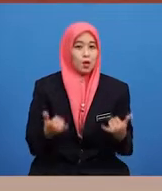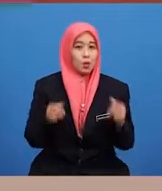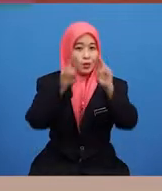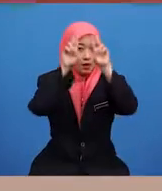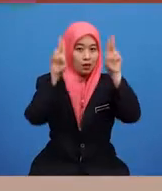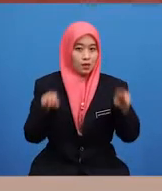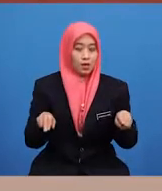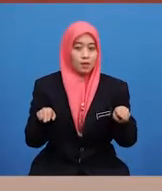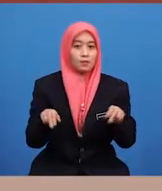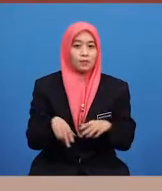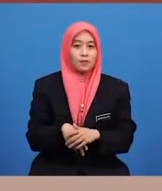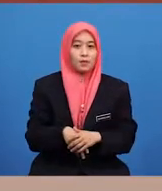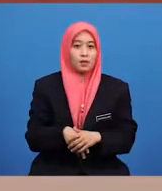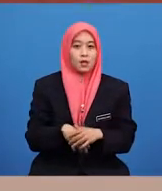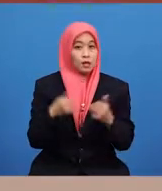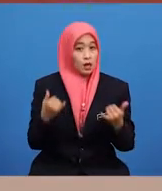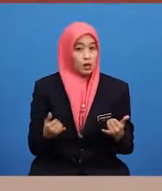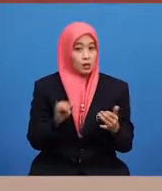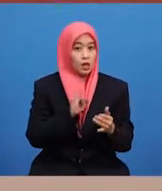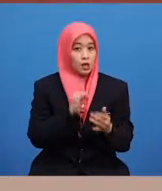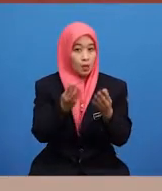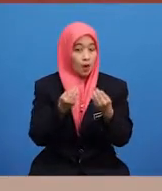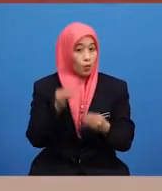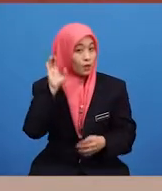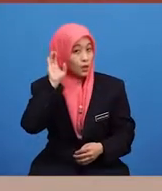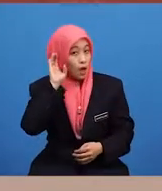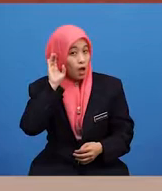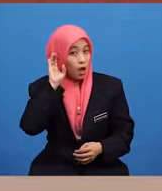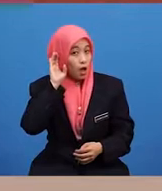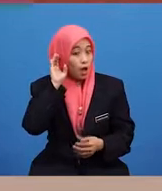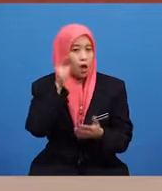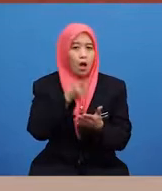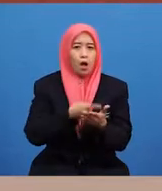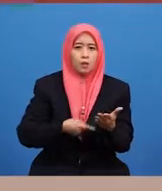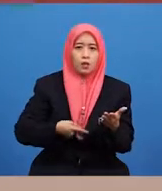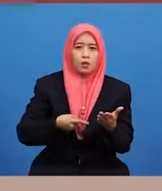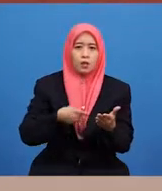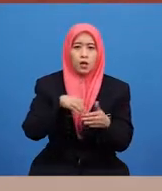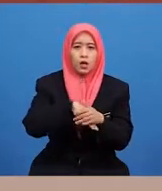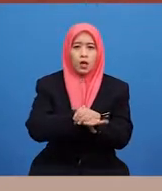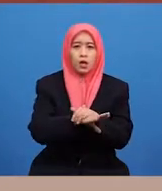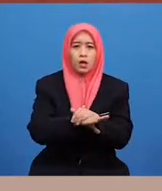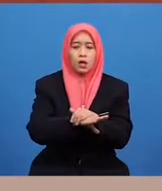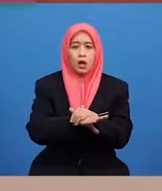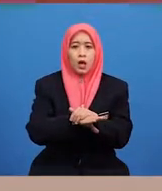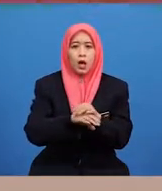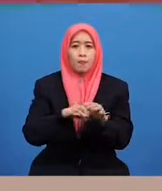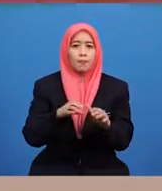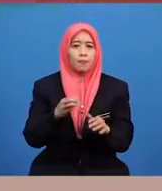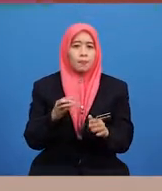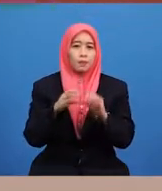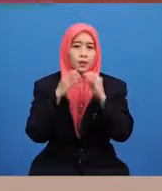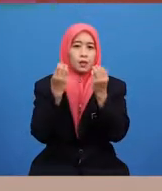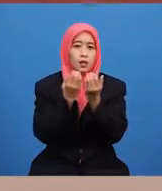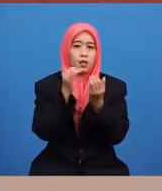Now, I need you to listen to me and guess what are the things in the classroom that I am